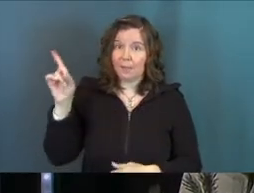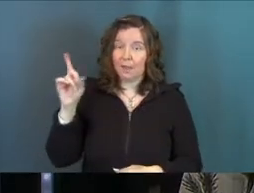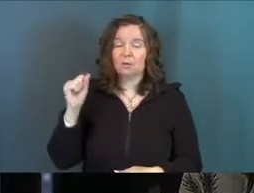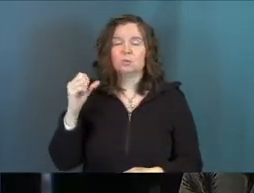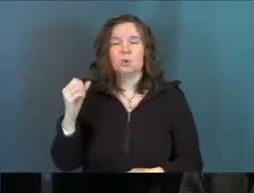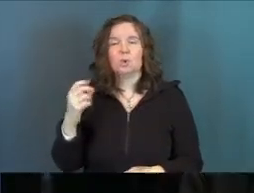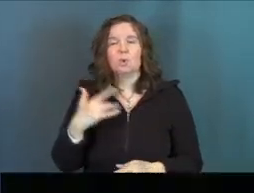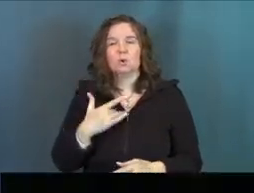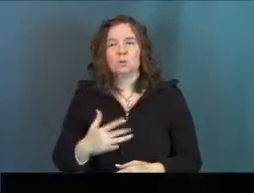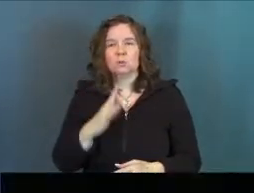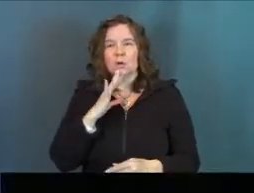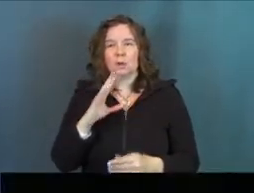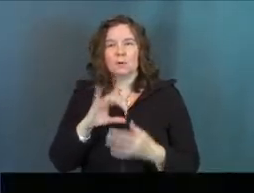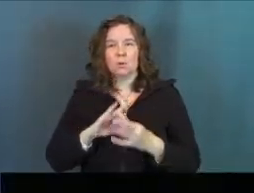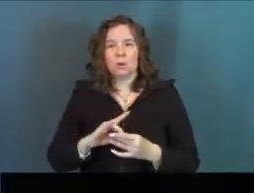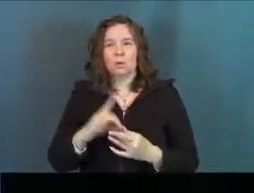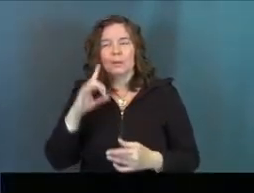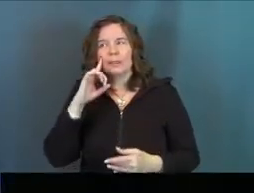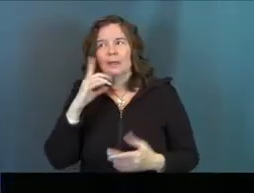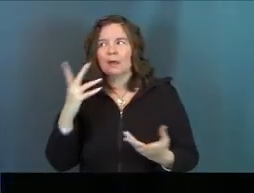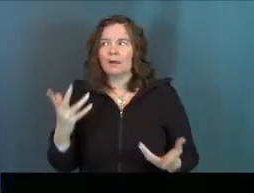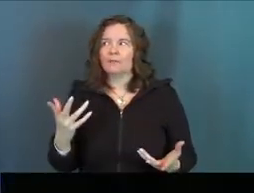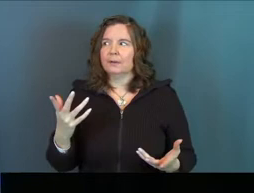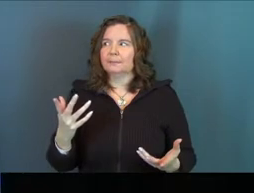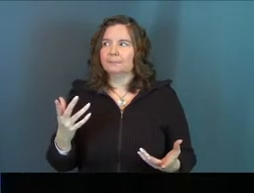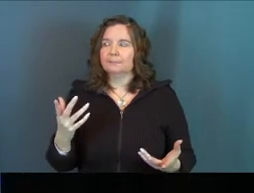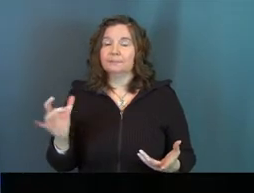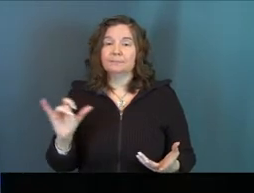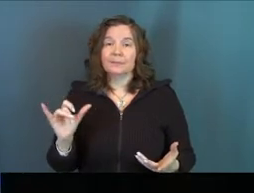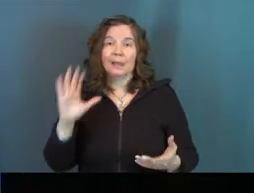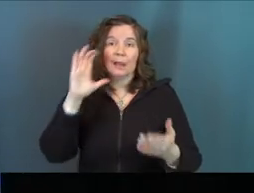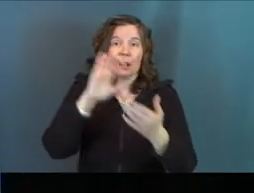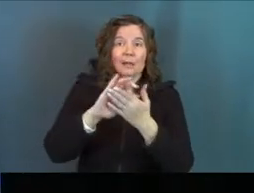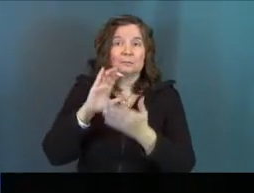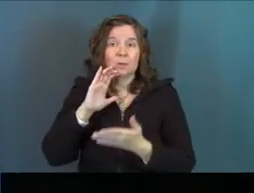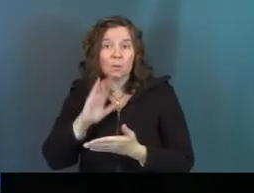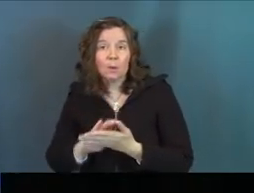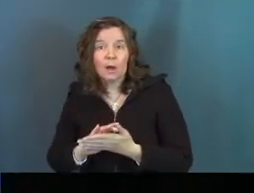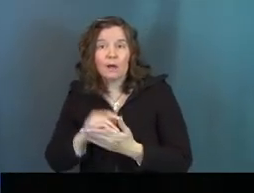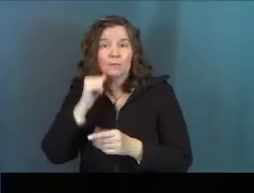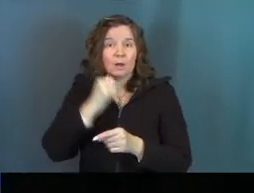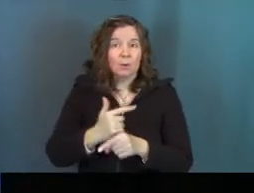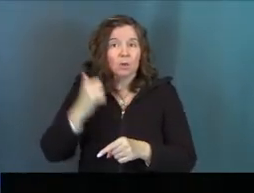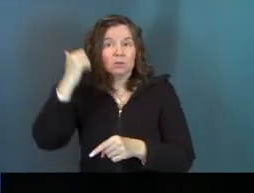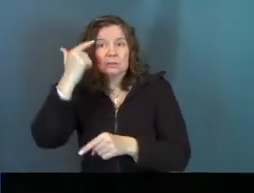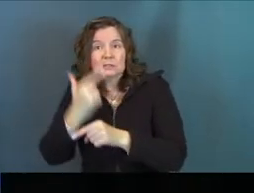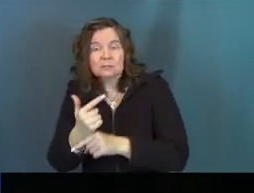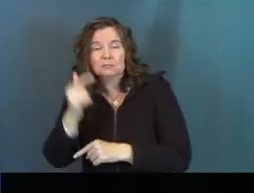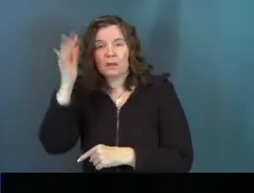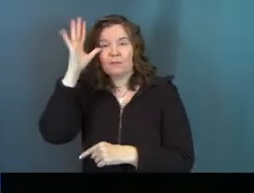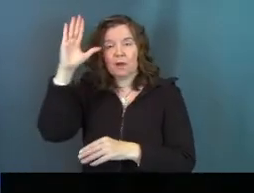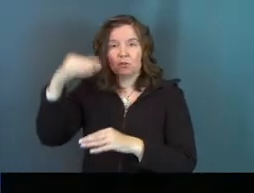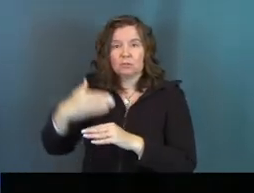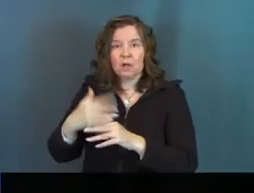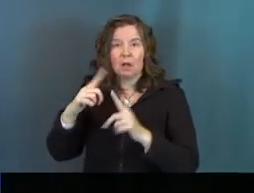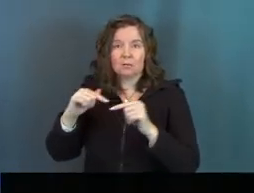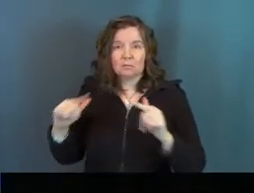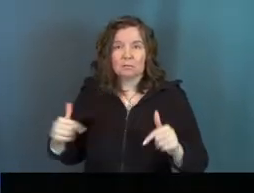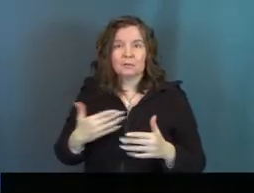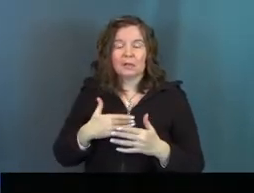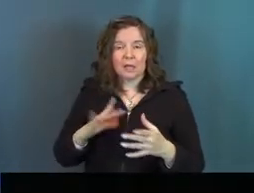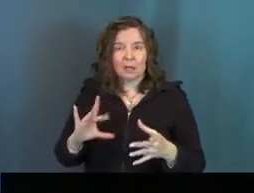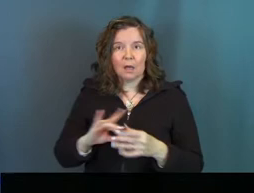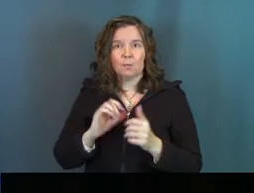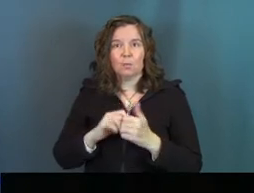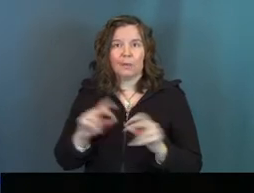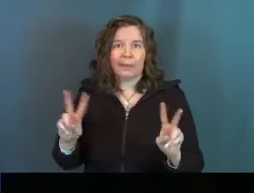right? And so usually when we talk about relationships, we think of like husband and wife, brother and sister, father and son, and all these things kind of that